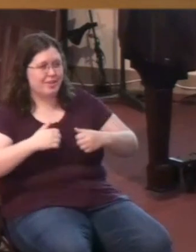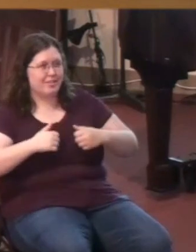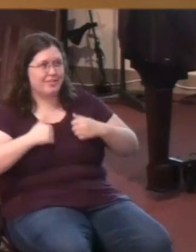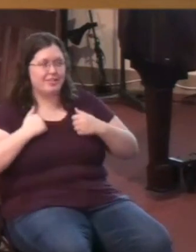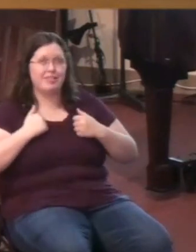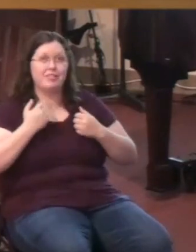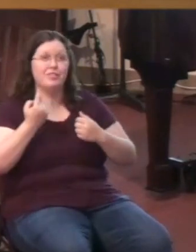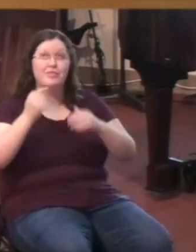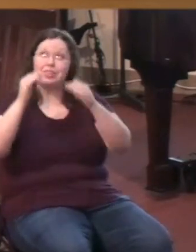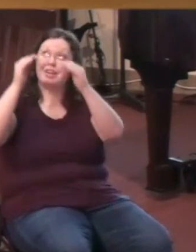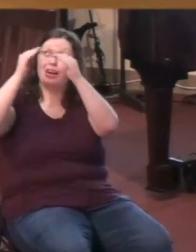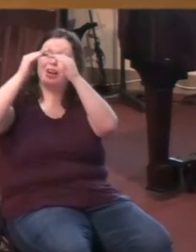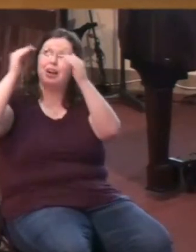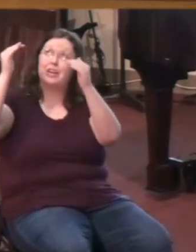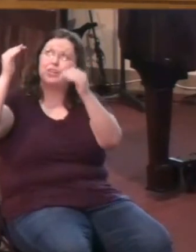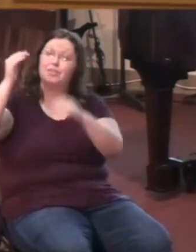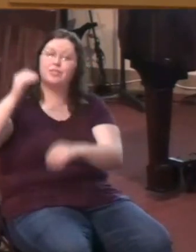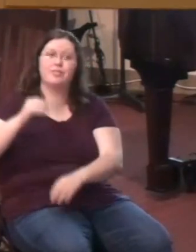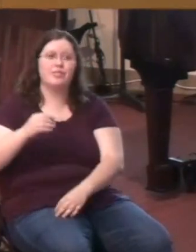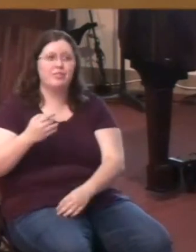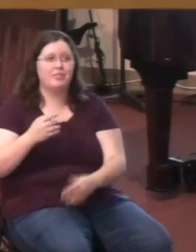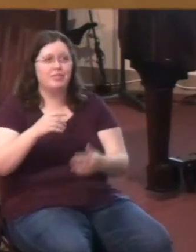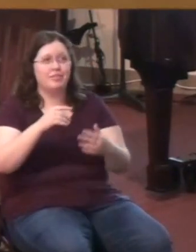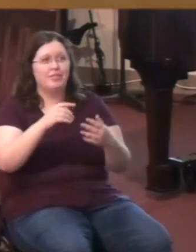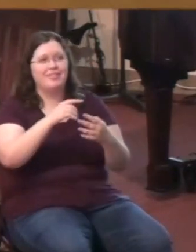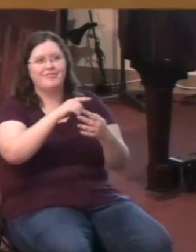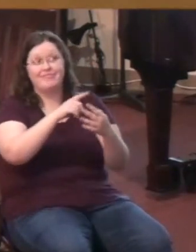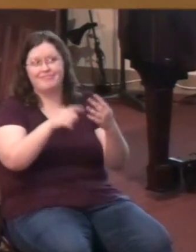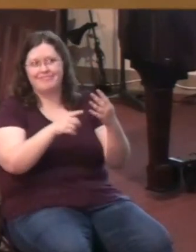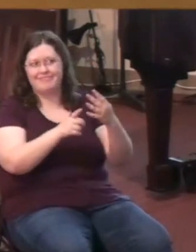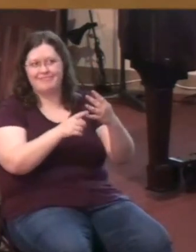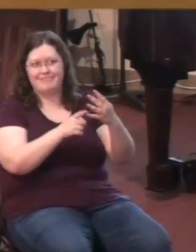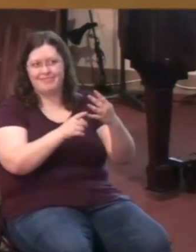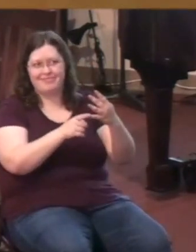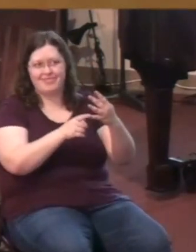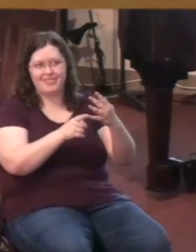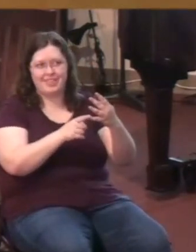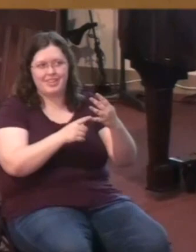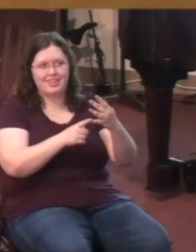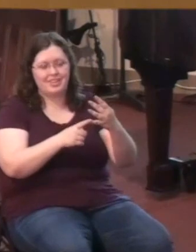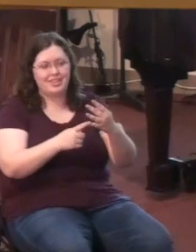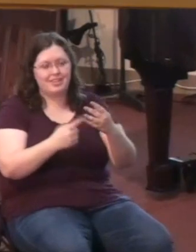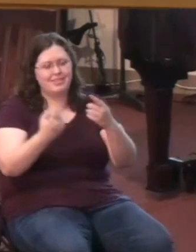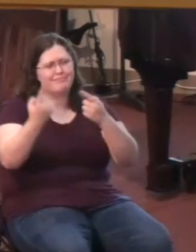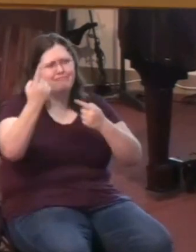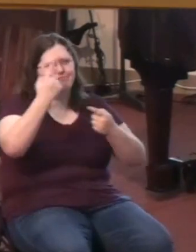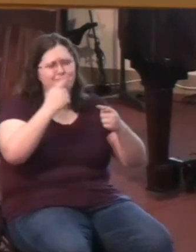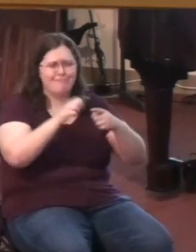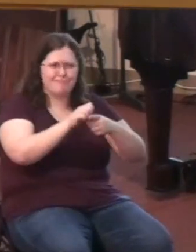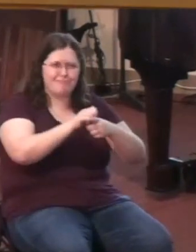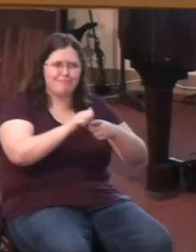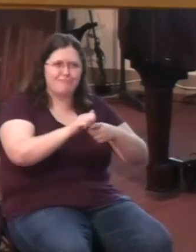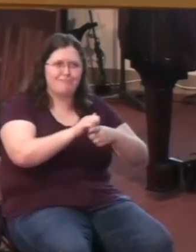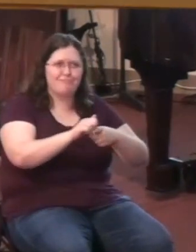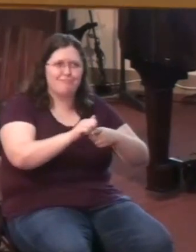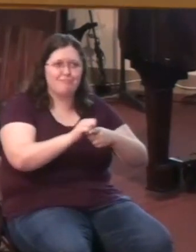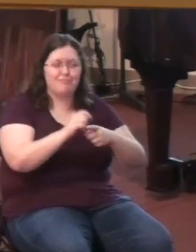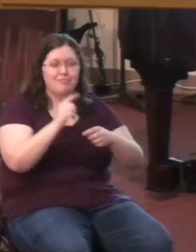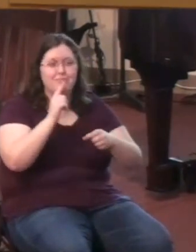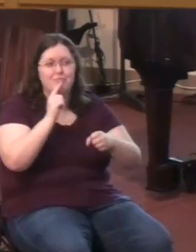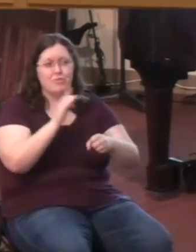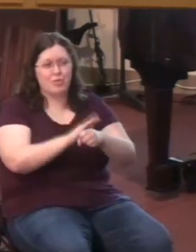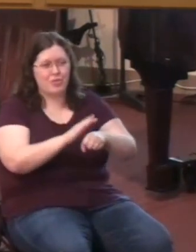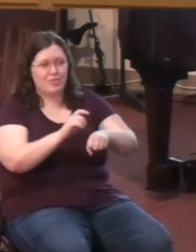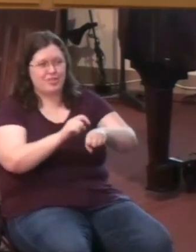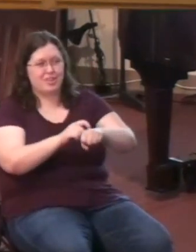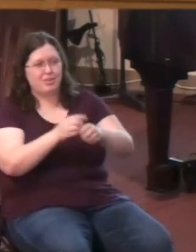And the fourth one is contemplative practices, to devote time to truth, to devote time to